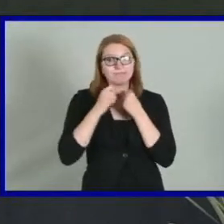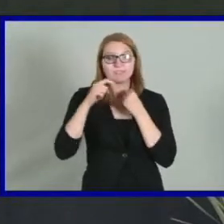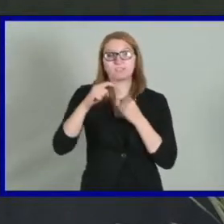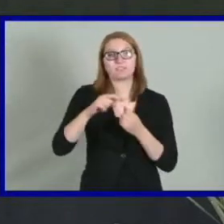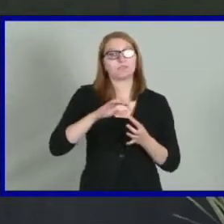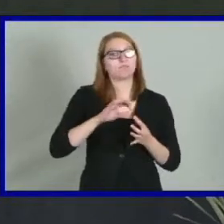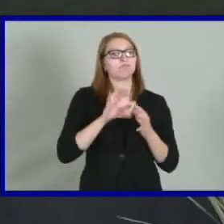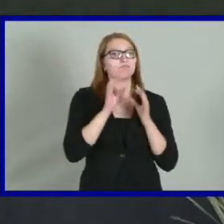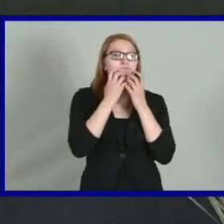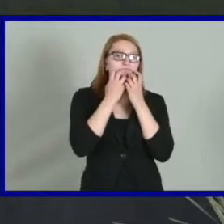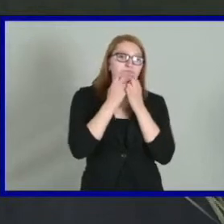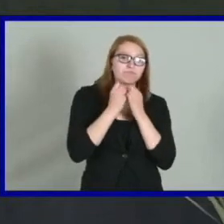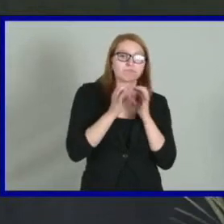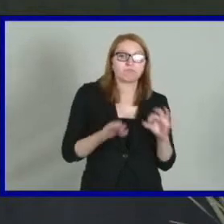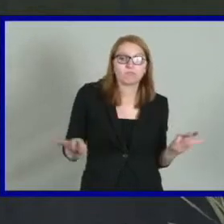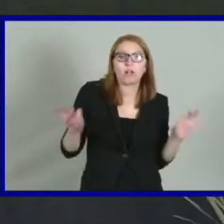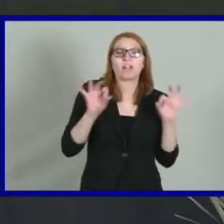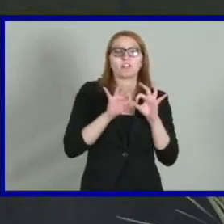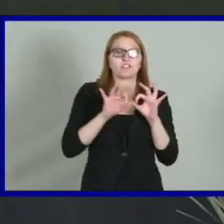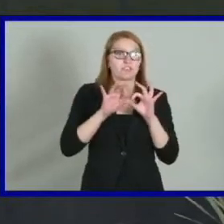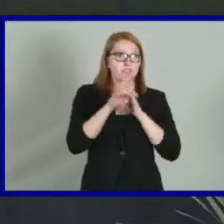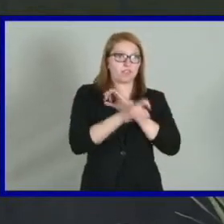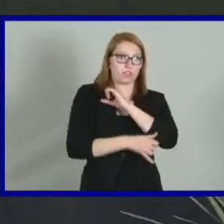commonwealth through a life of service.